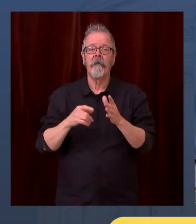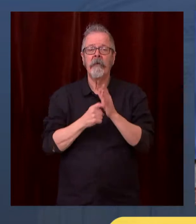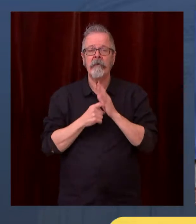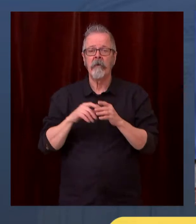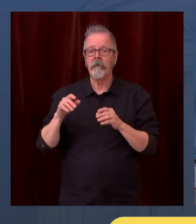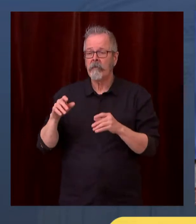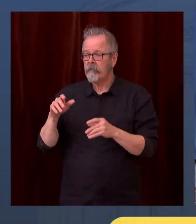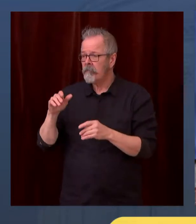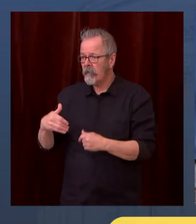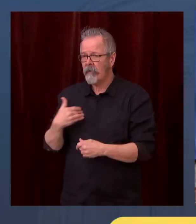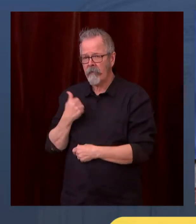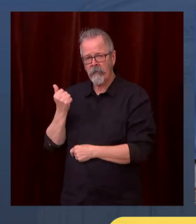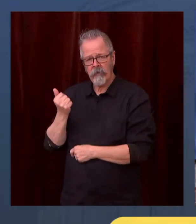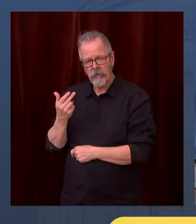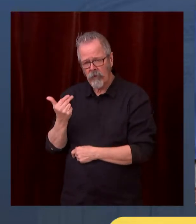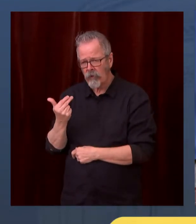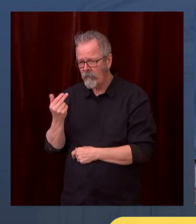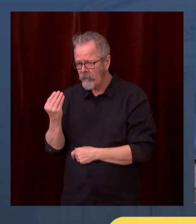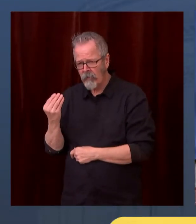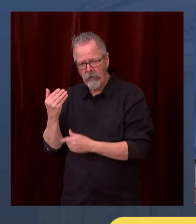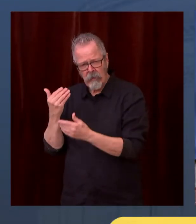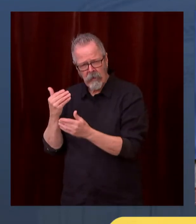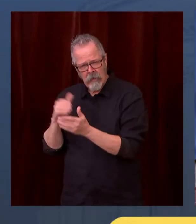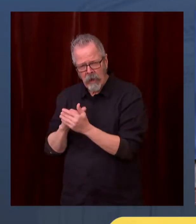do you reasonably expect that to be happening?